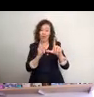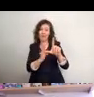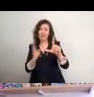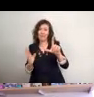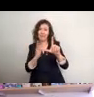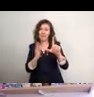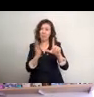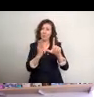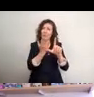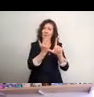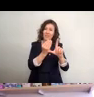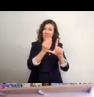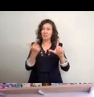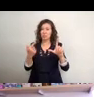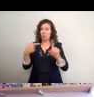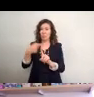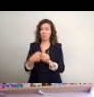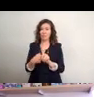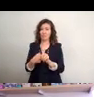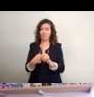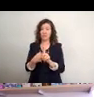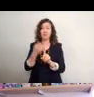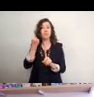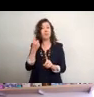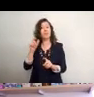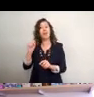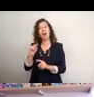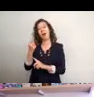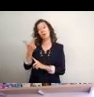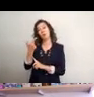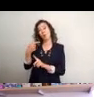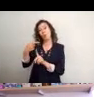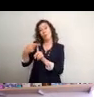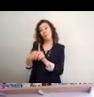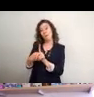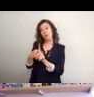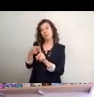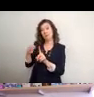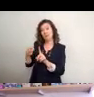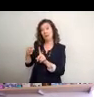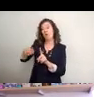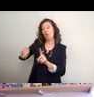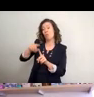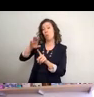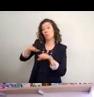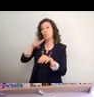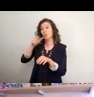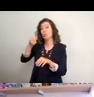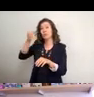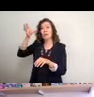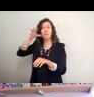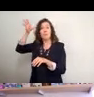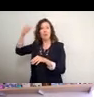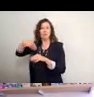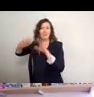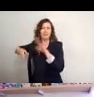age, whereby at 21 months, children of the most highly educated parents scored approximately 3/4